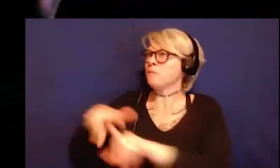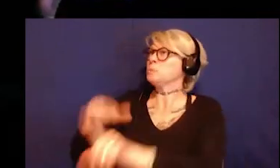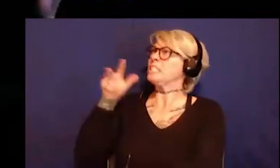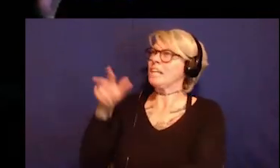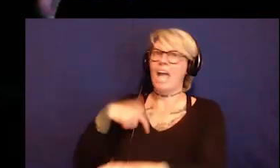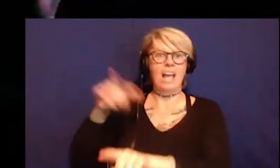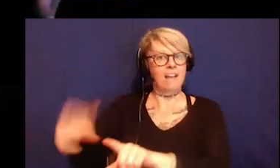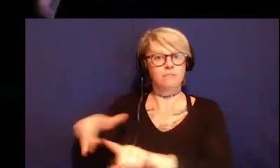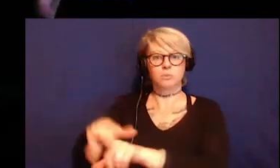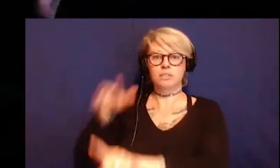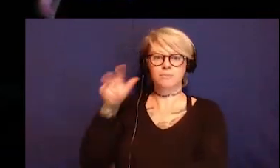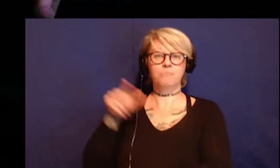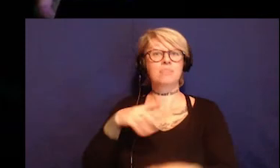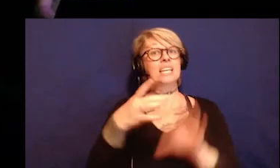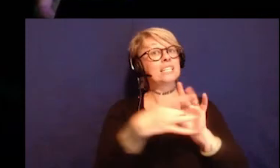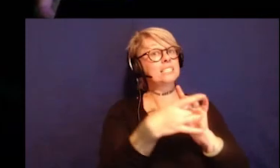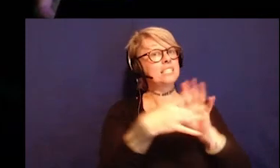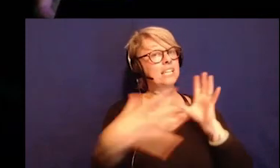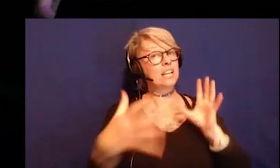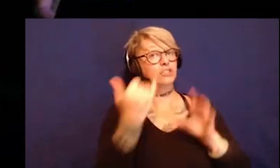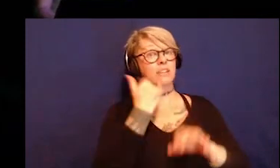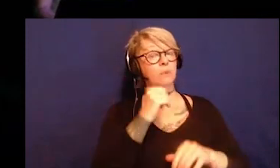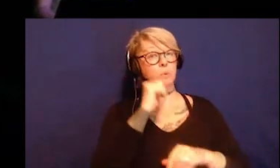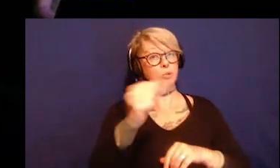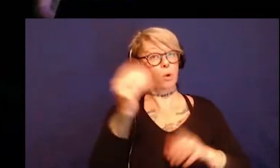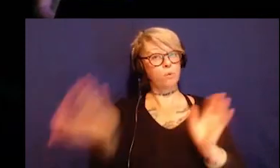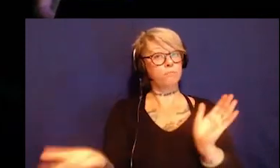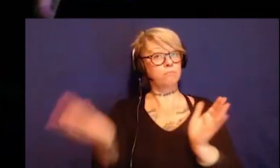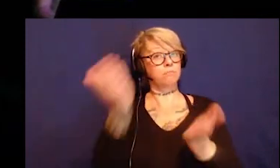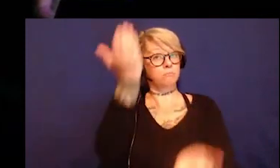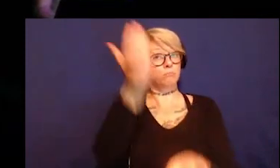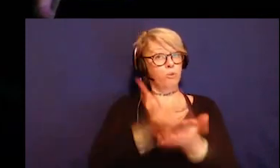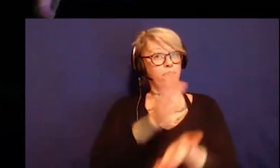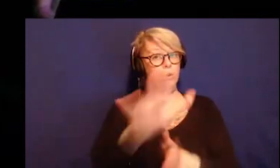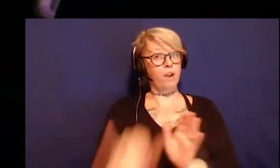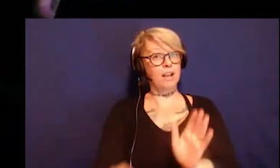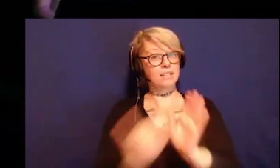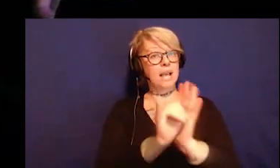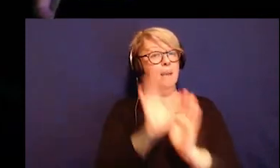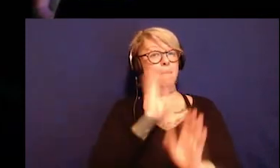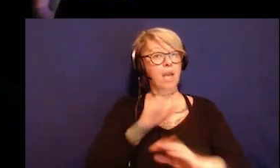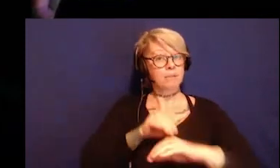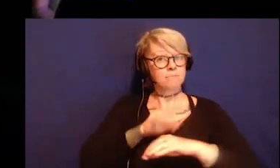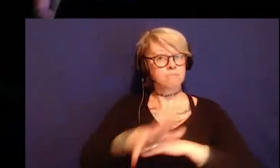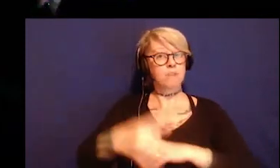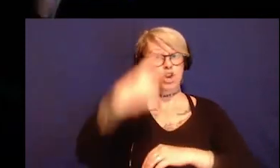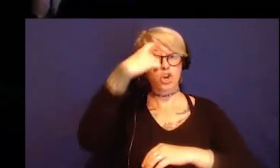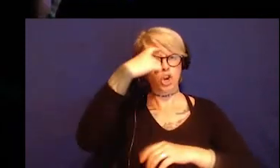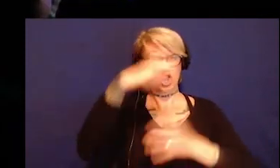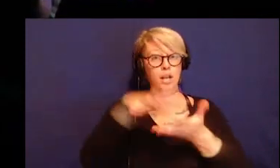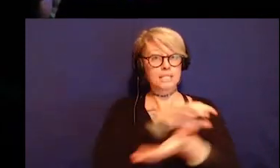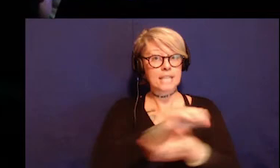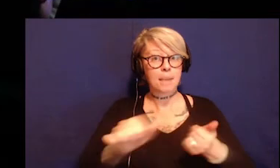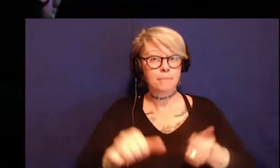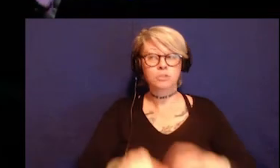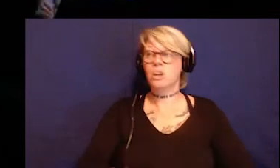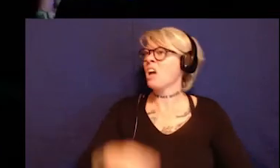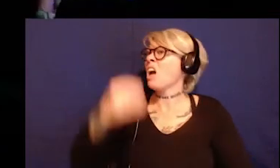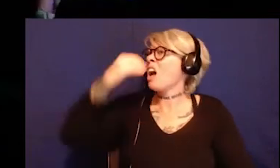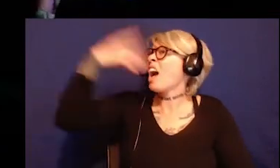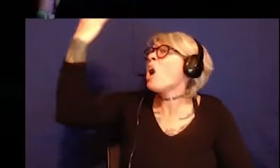gotta deconnect. Deconnection while failing to properly verify your identity may result in permanent neural damage. I don't care